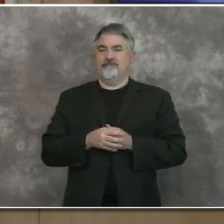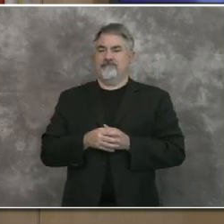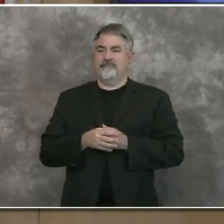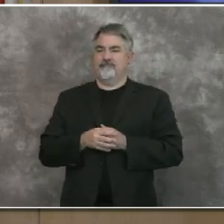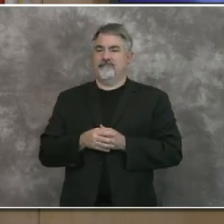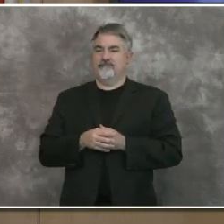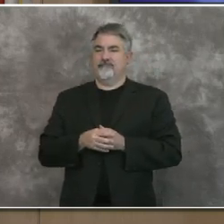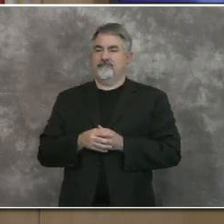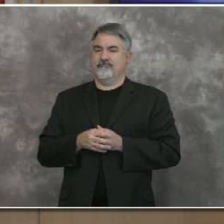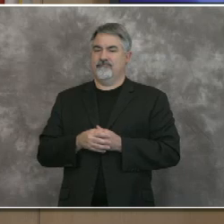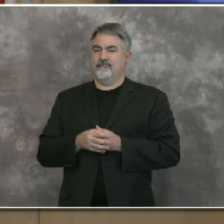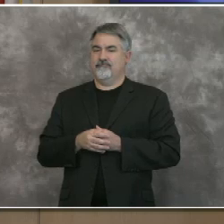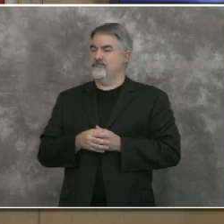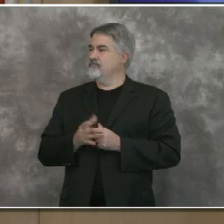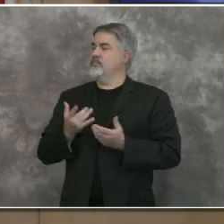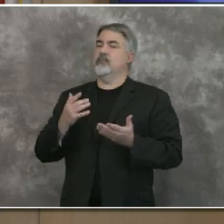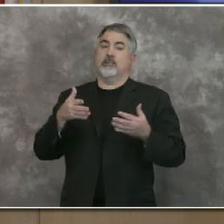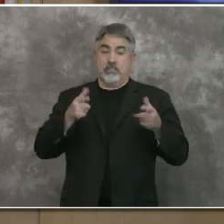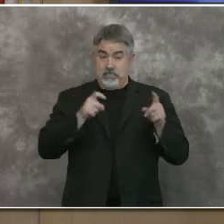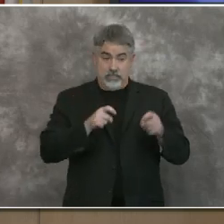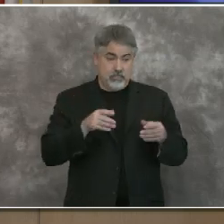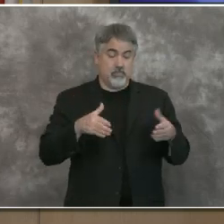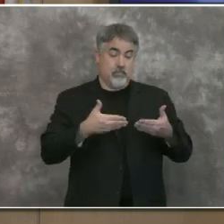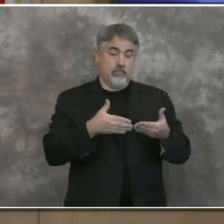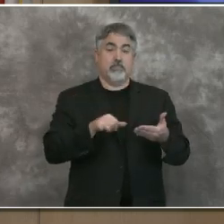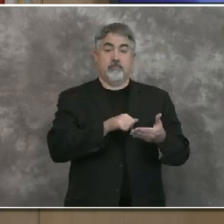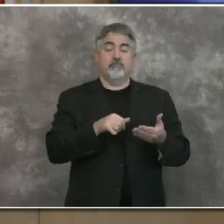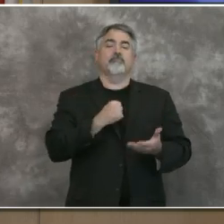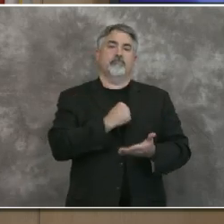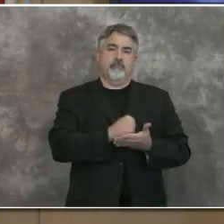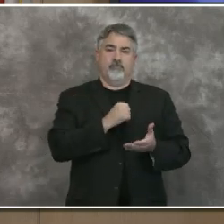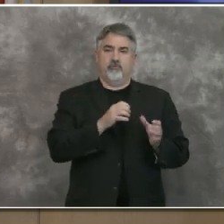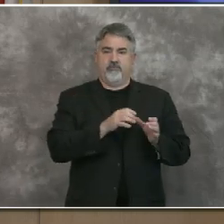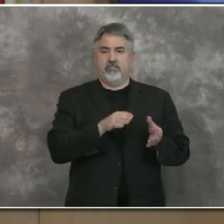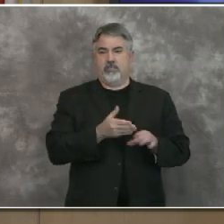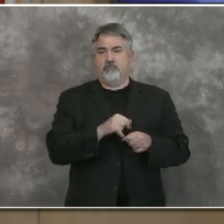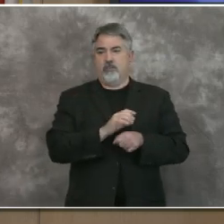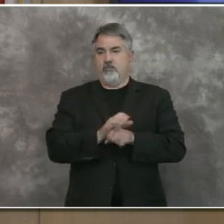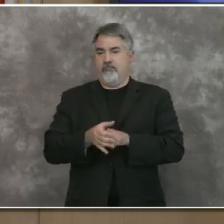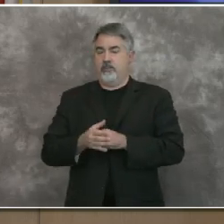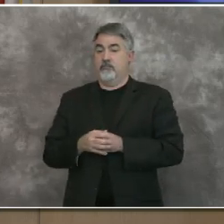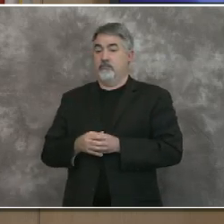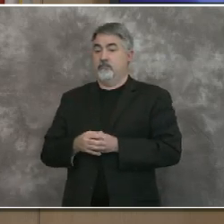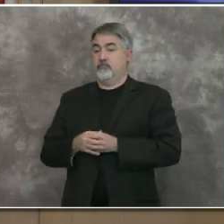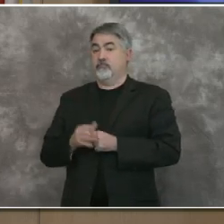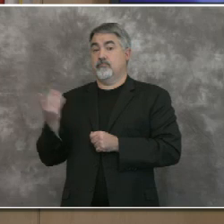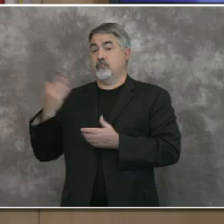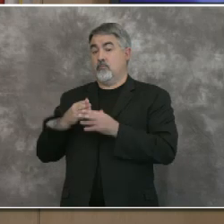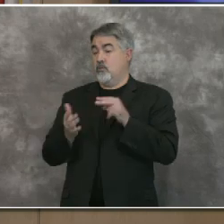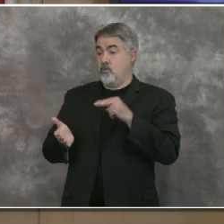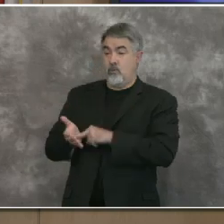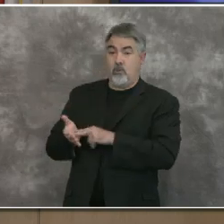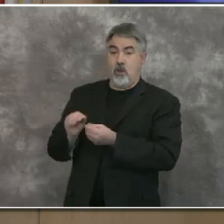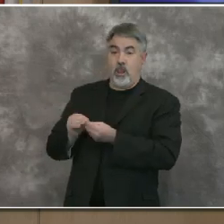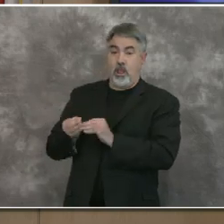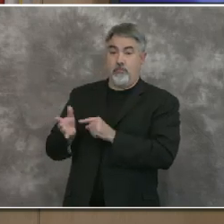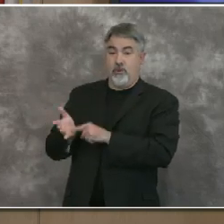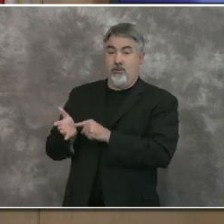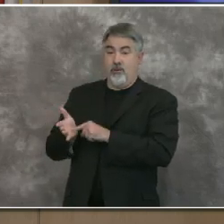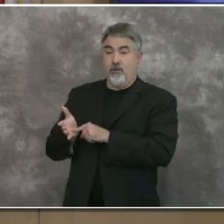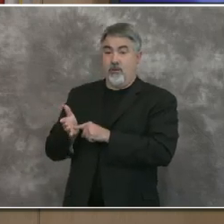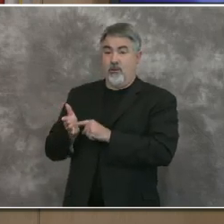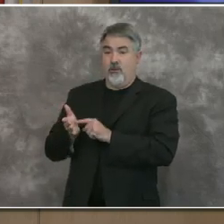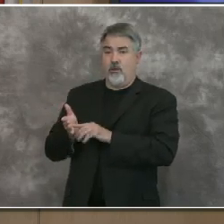If individuals have looked closely, the numbers that we report here in San Diego are slightly lower